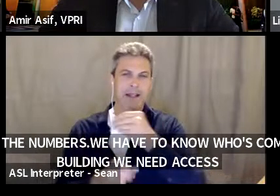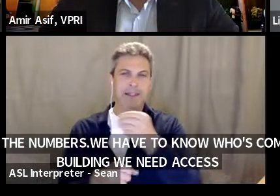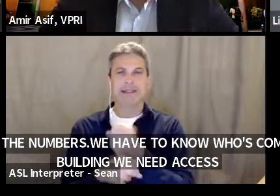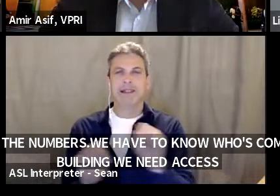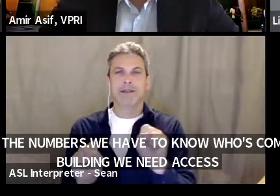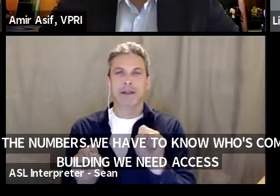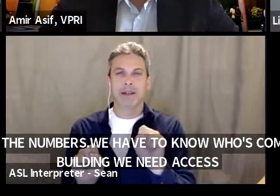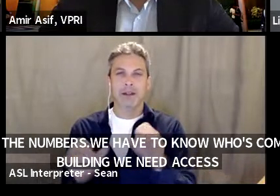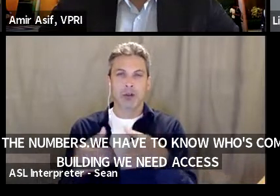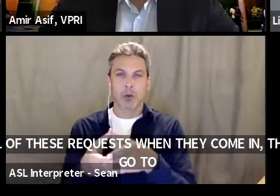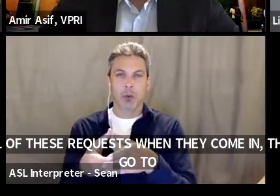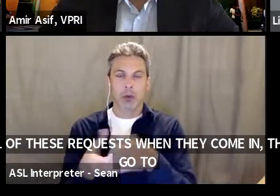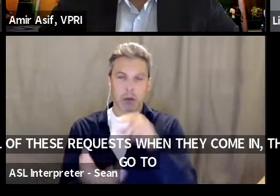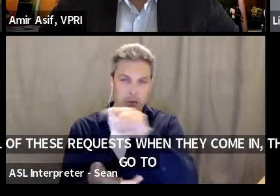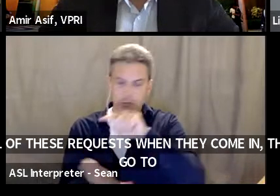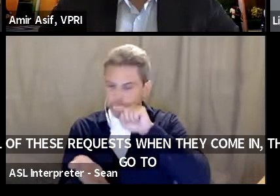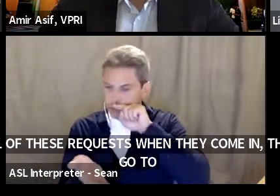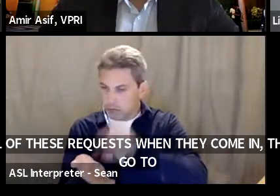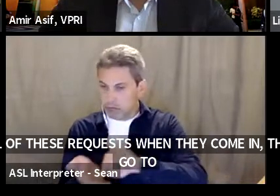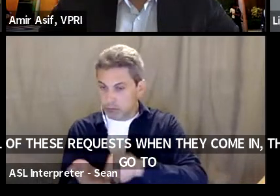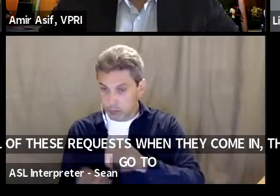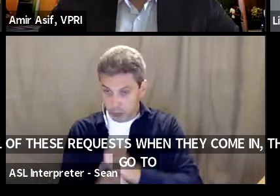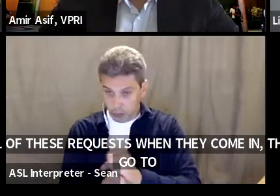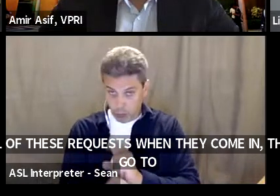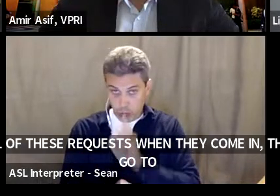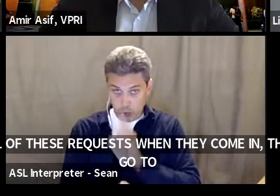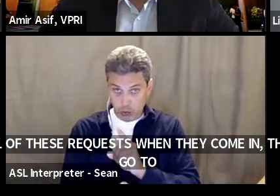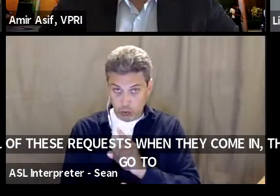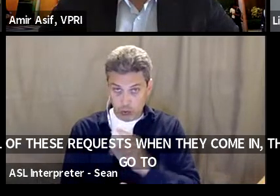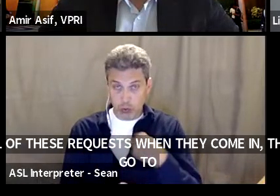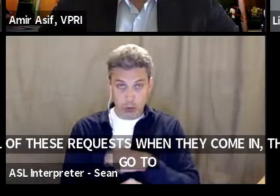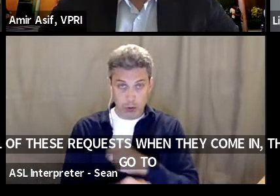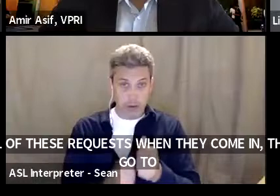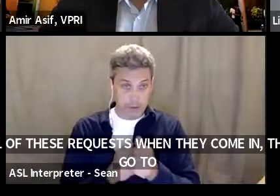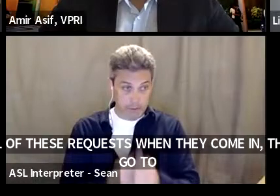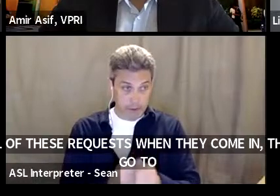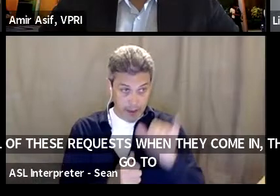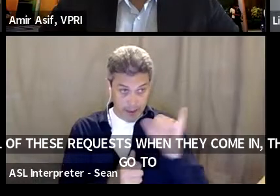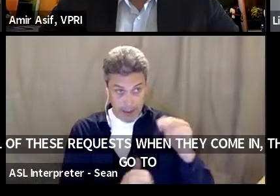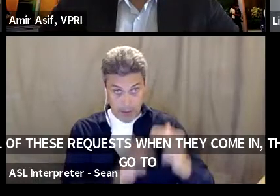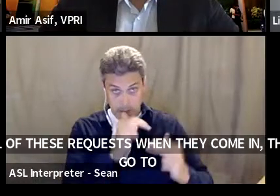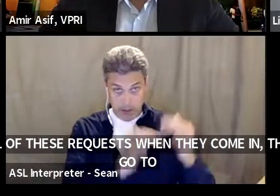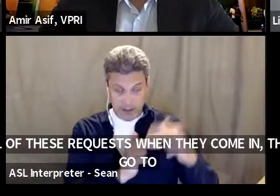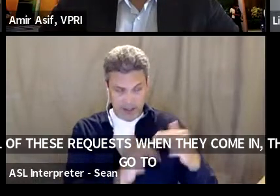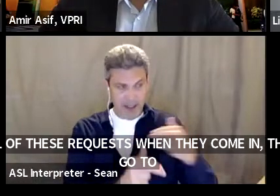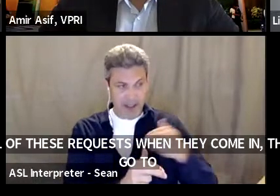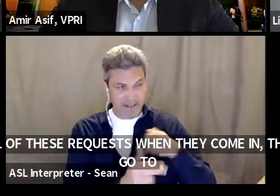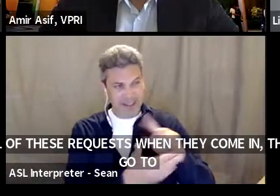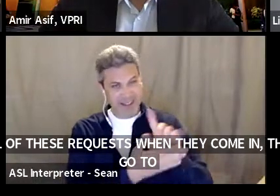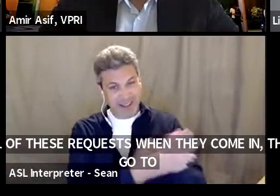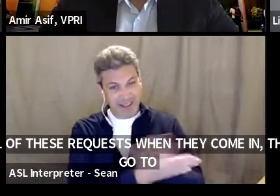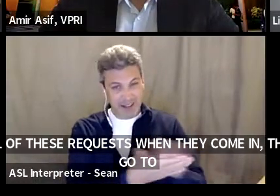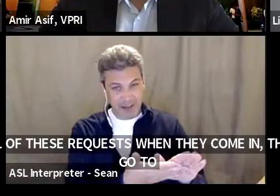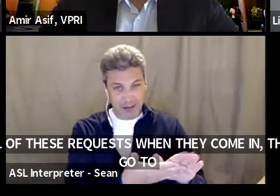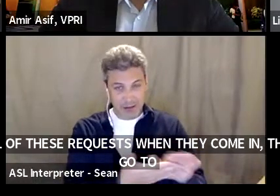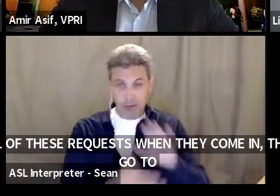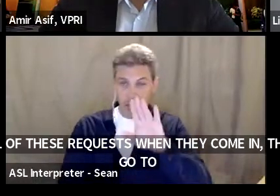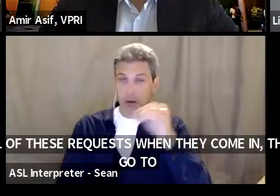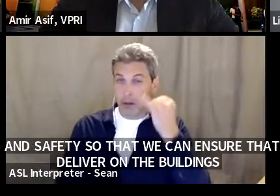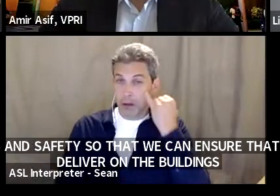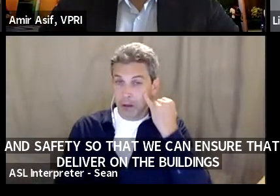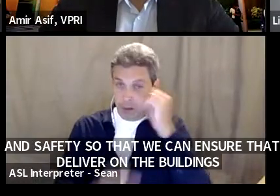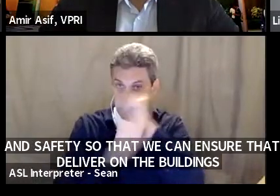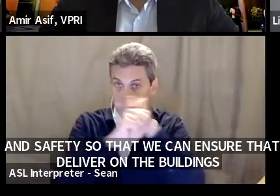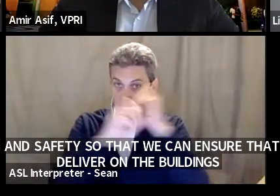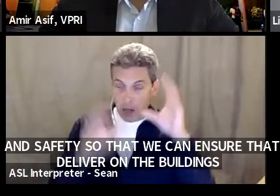ensure that we can deliver on the buildings having a deep clean, just even thinking about how washrooms are going